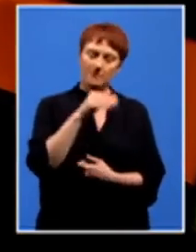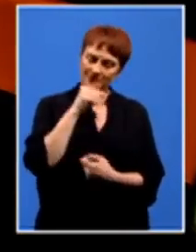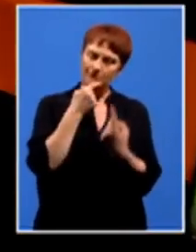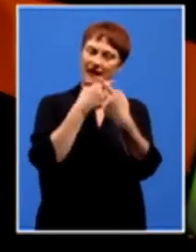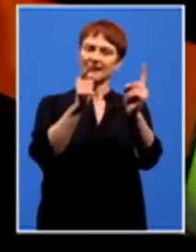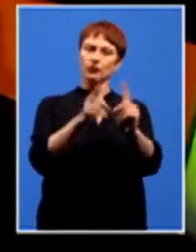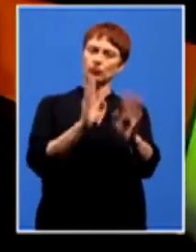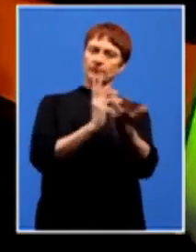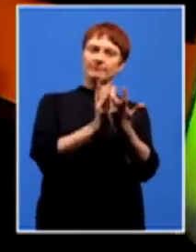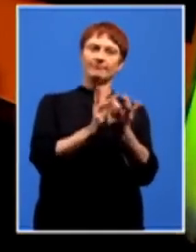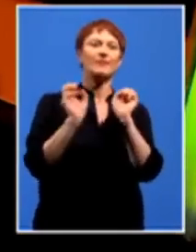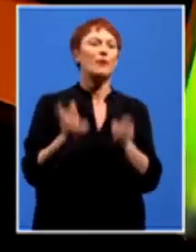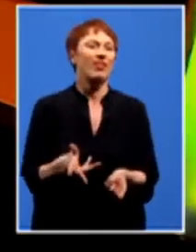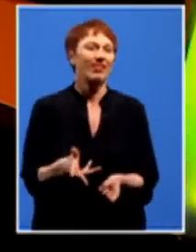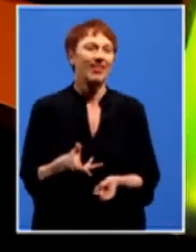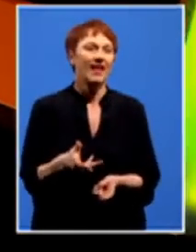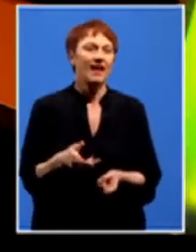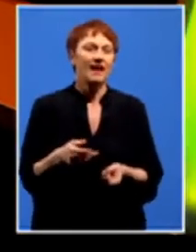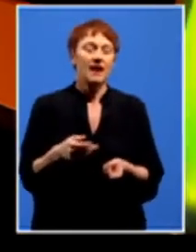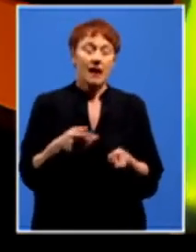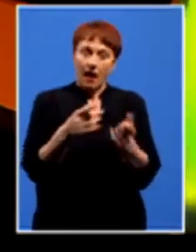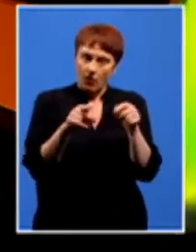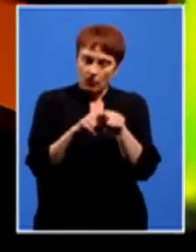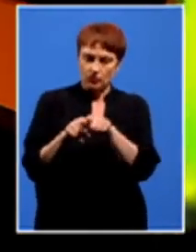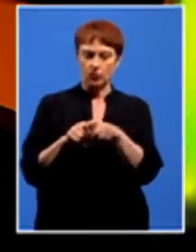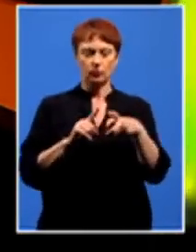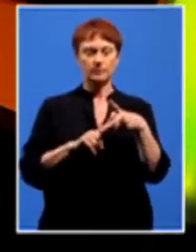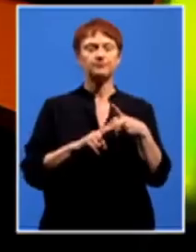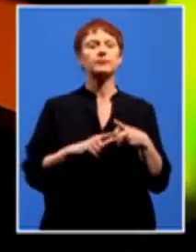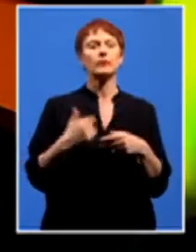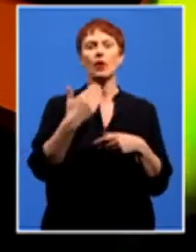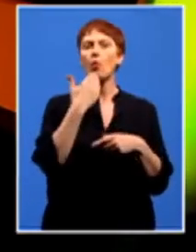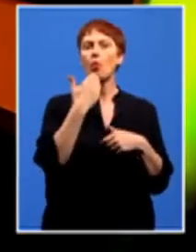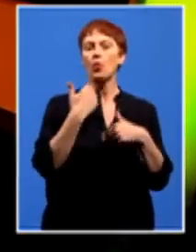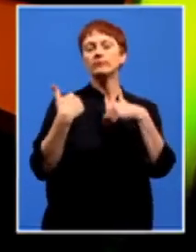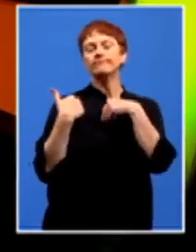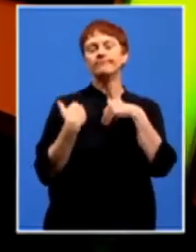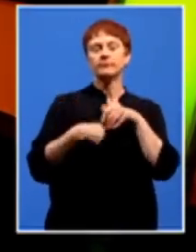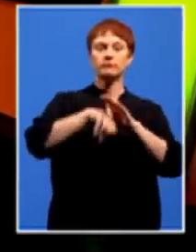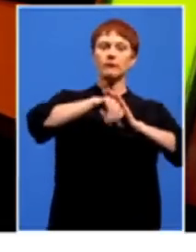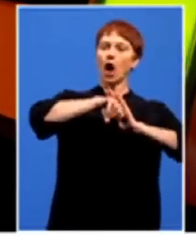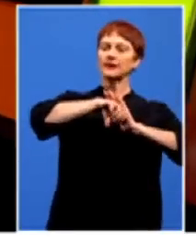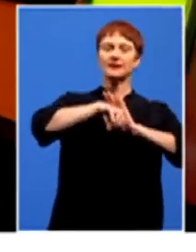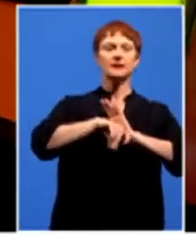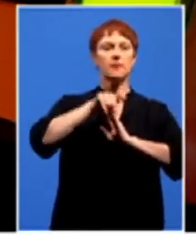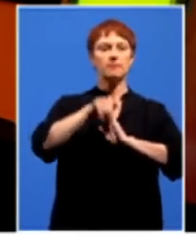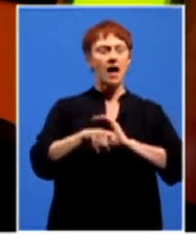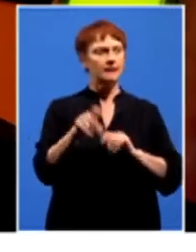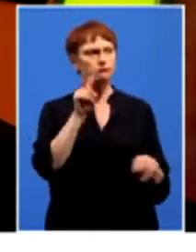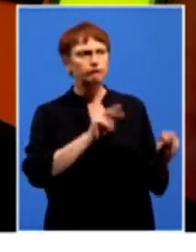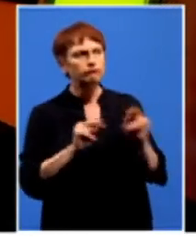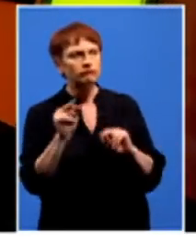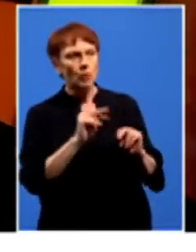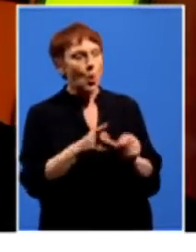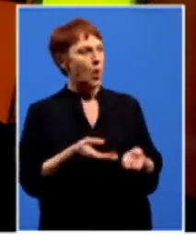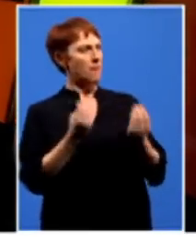right. Then the responsibility falls in the hands of the marketers, who have to make sure that they choose and buy the right work. And